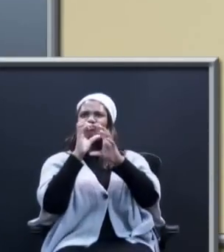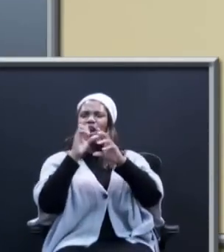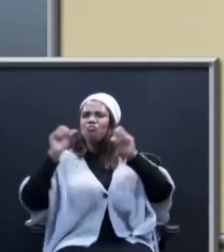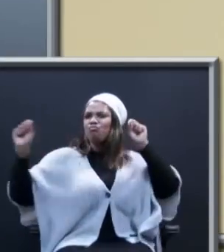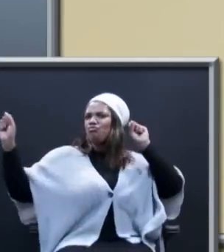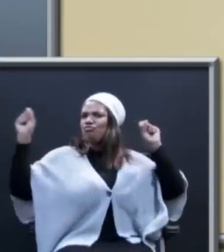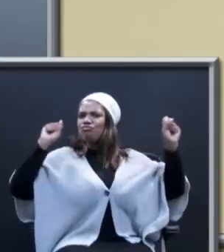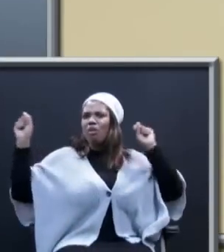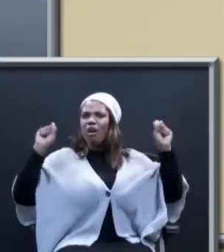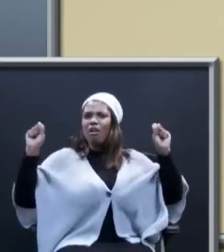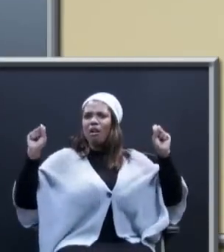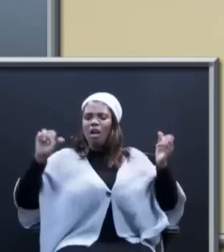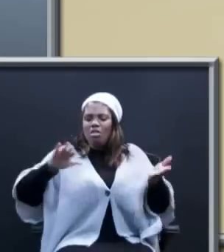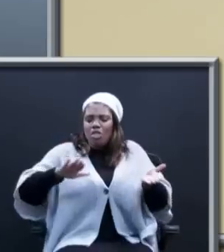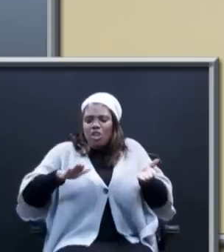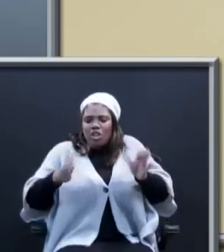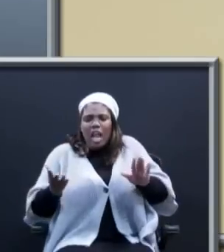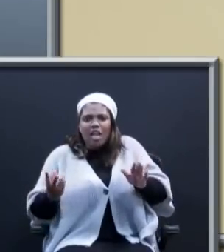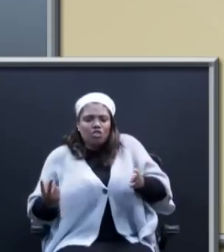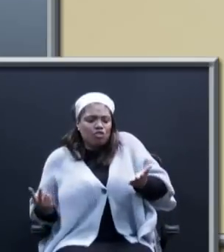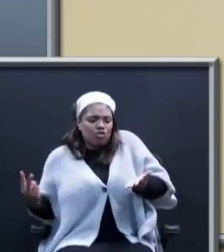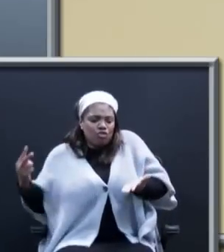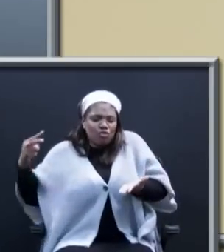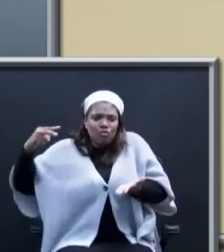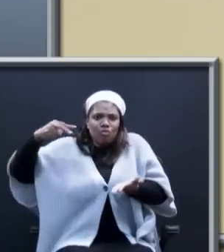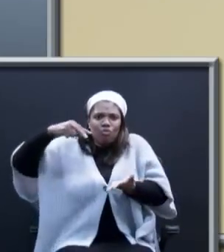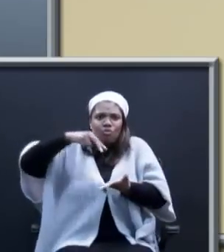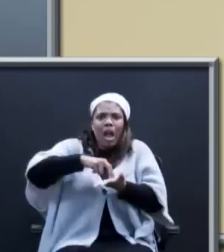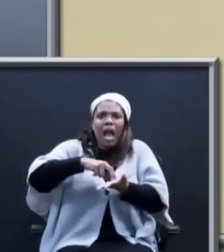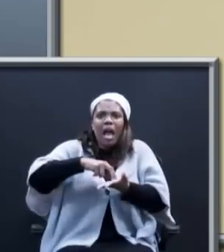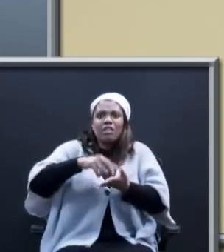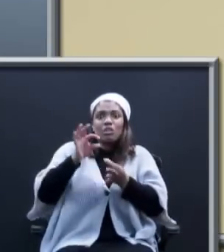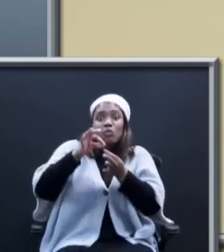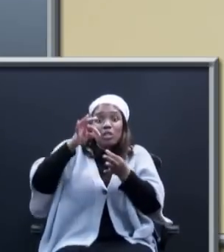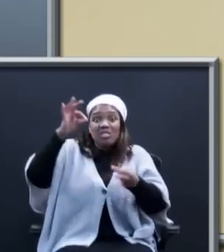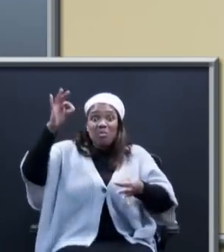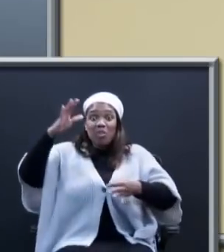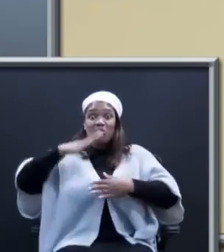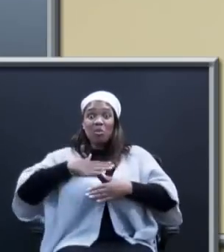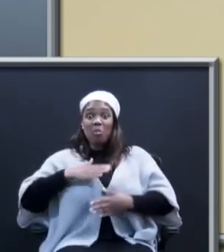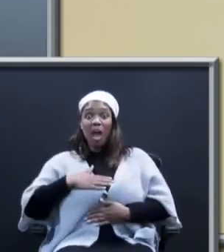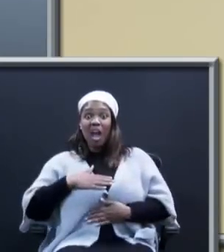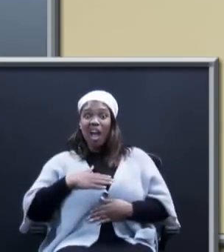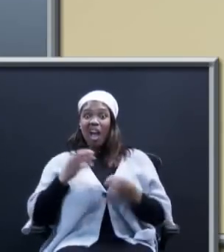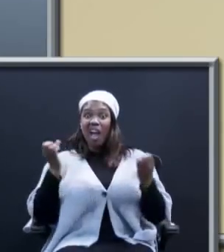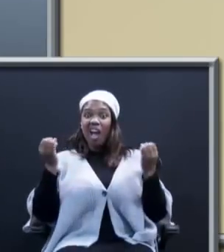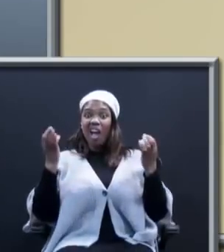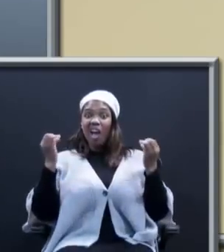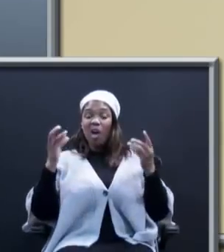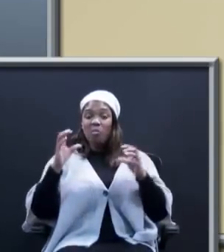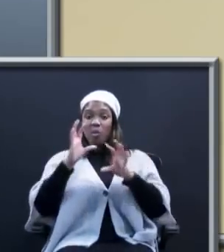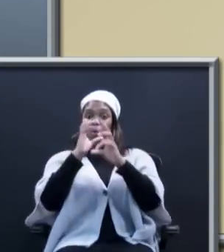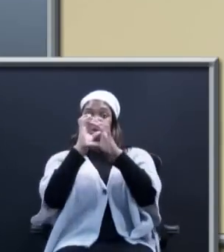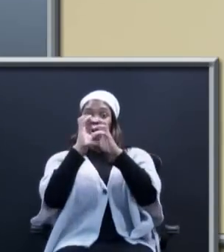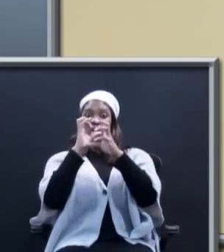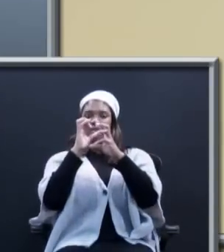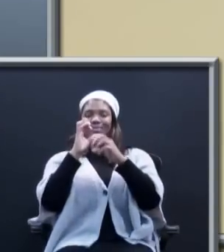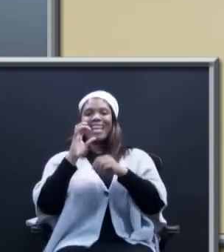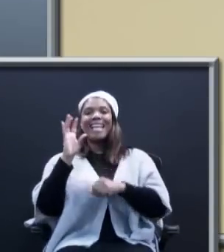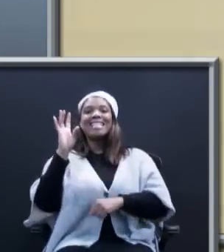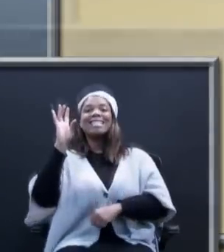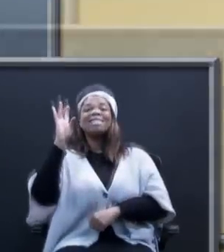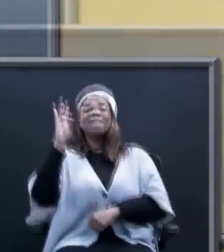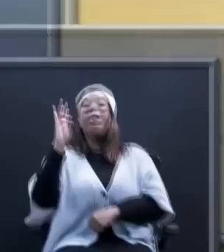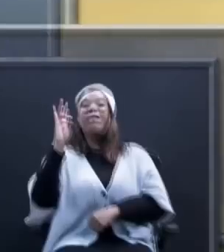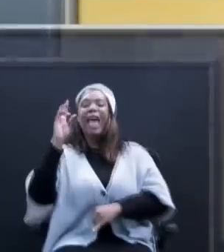and the dead shall be raised incorruptible, and we shall be changed. How many trumpets is it? Seven, ain't it? That trumpet again. At